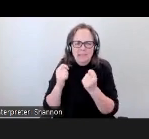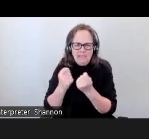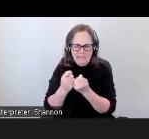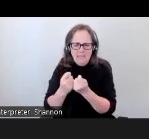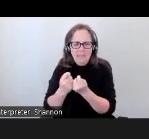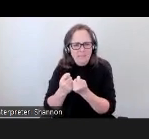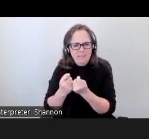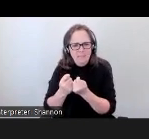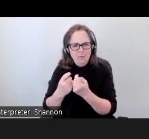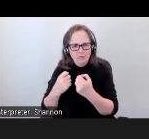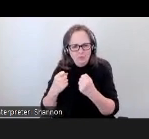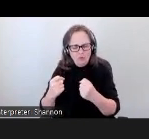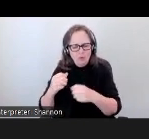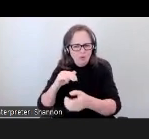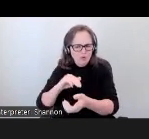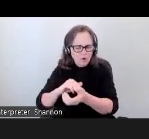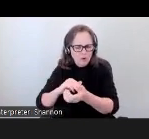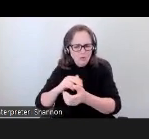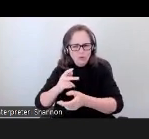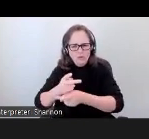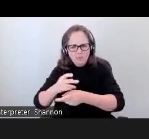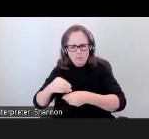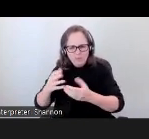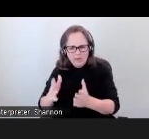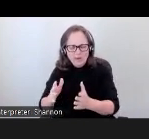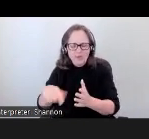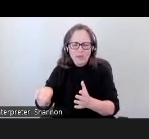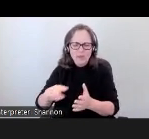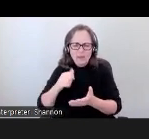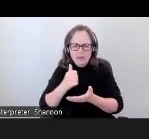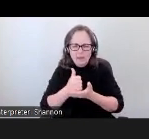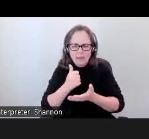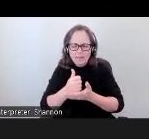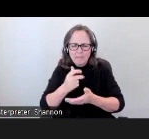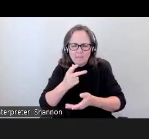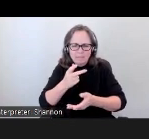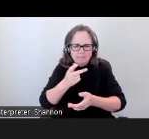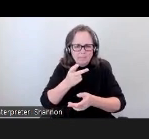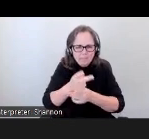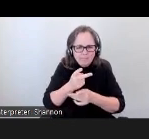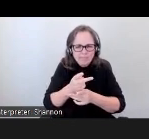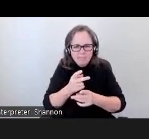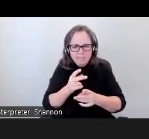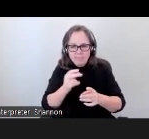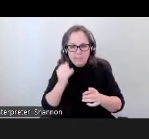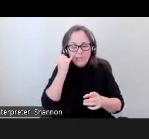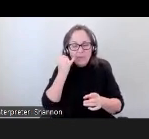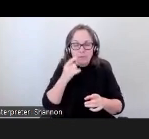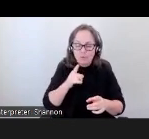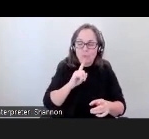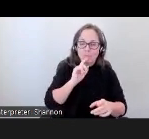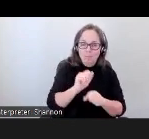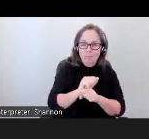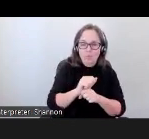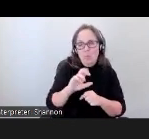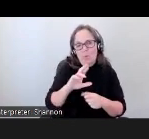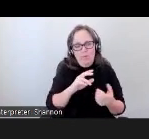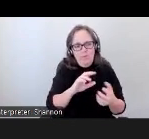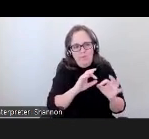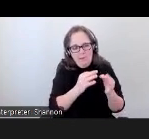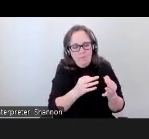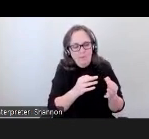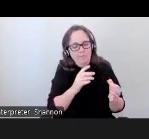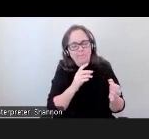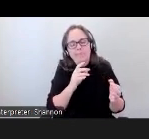excellent physicians and care providers to help you take care of if you or some of your loved ones do get